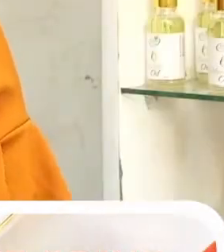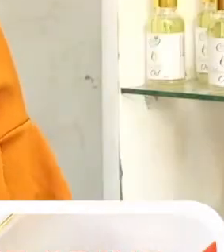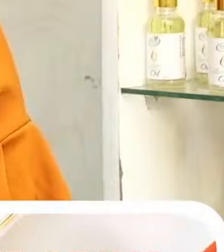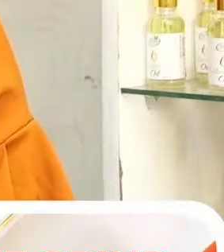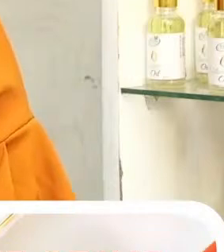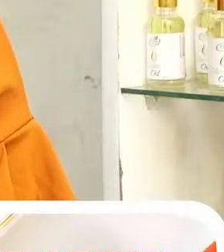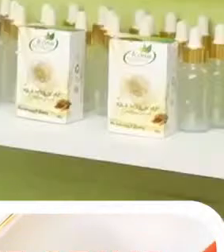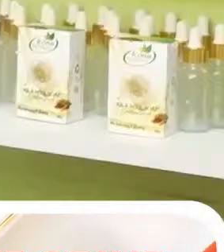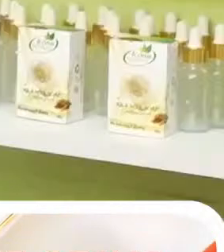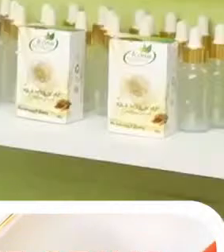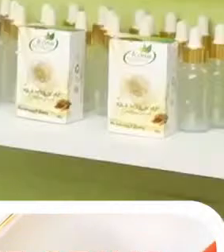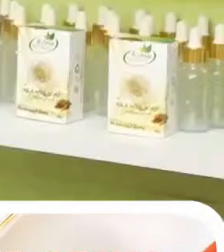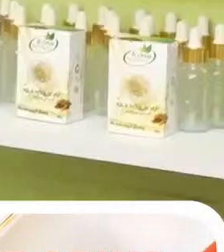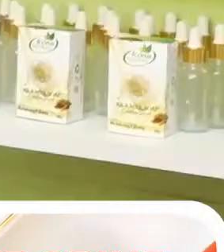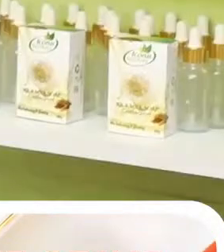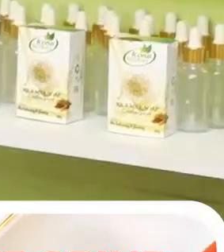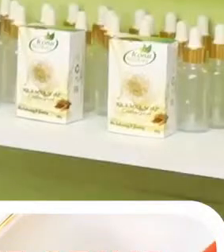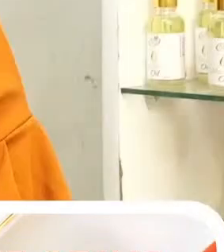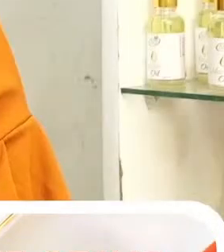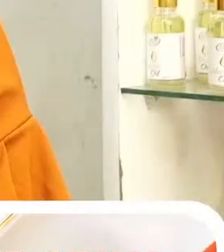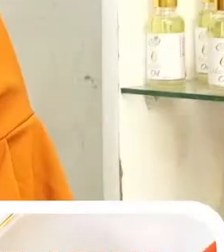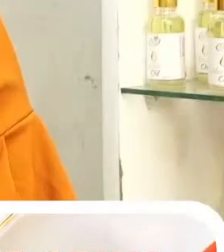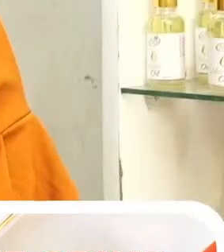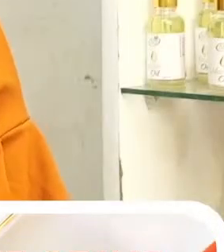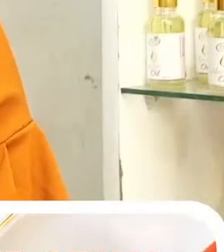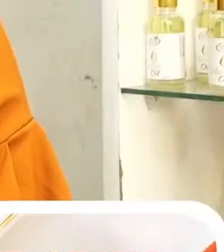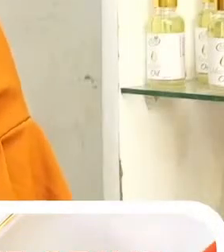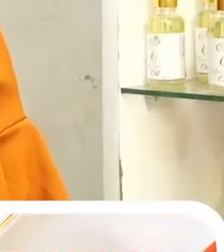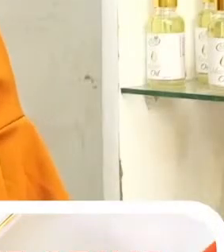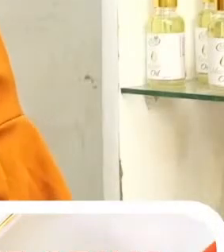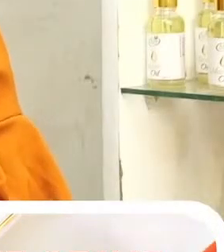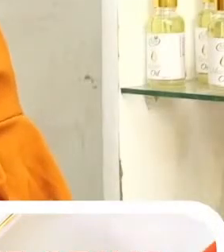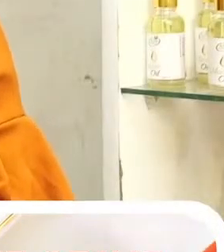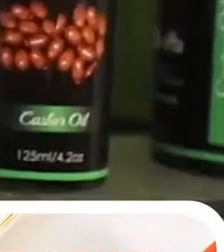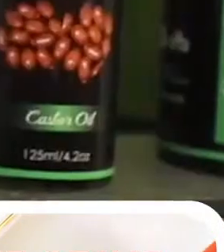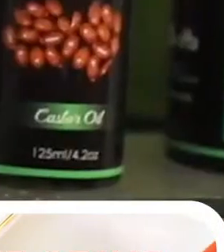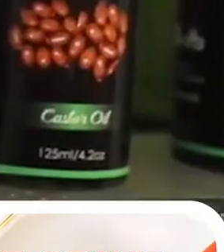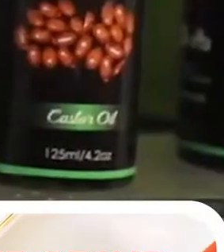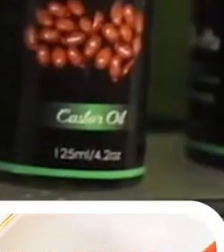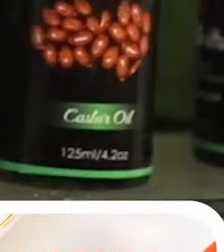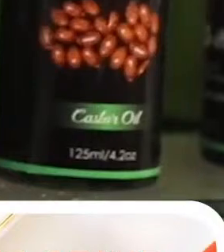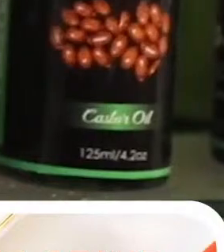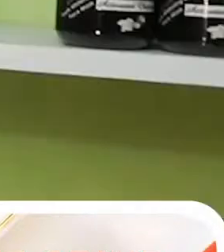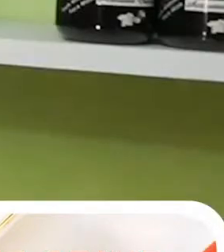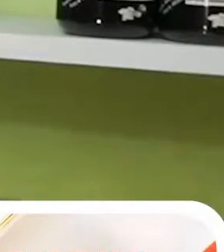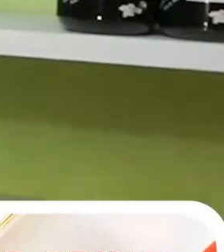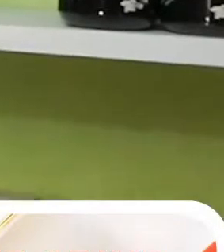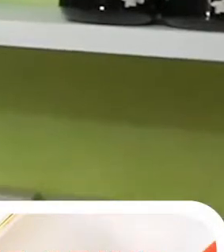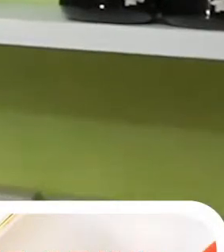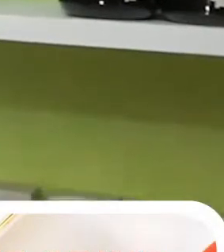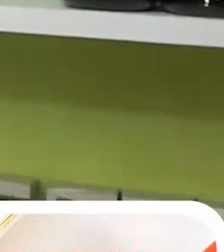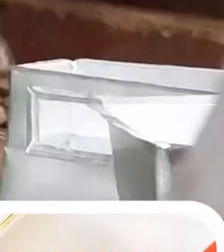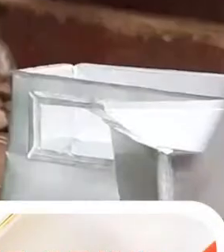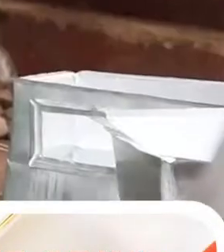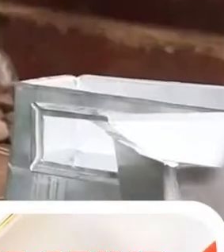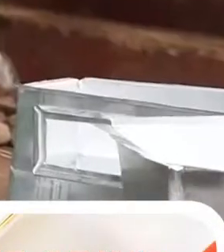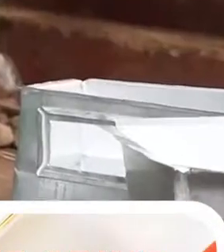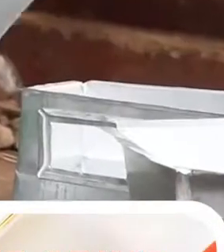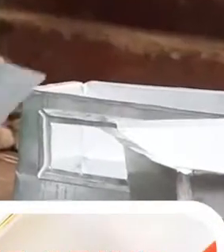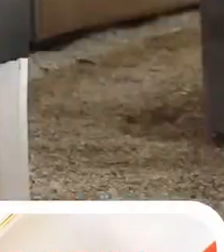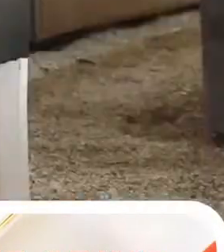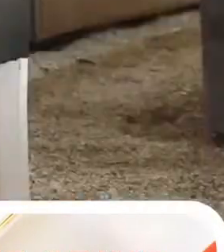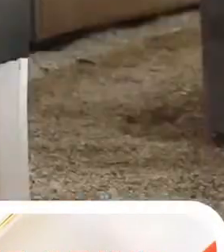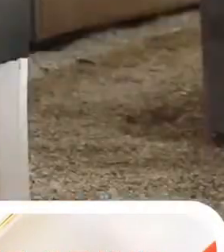going on a sales venture, looking for stockists door to door. On